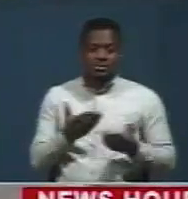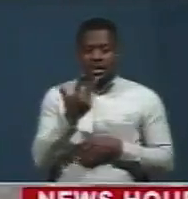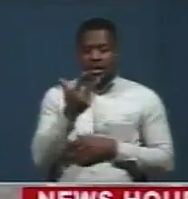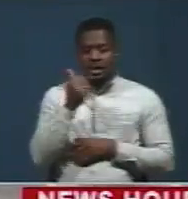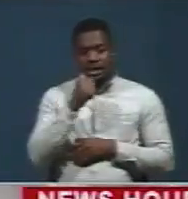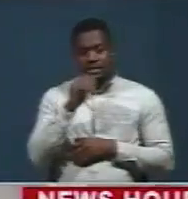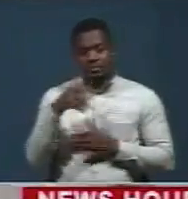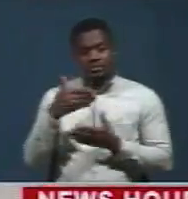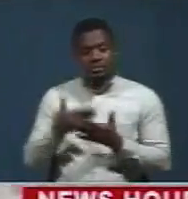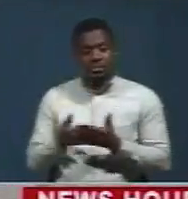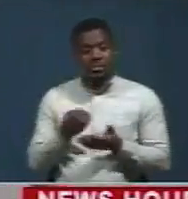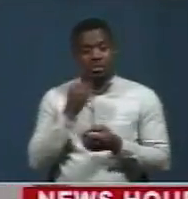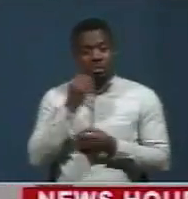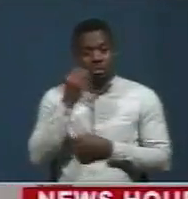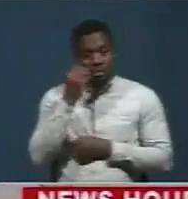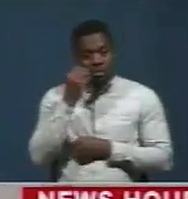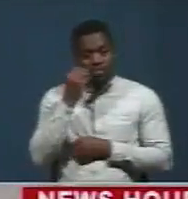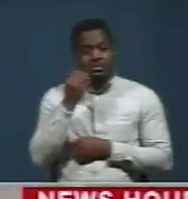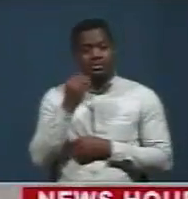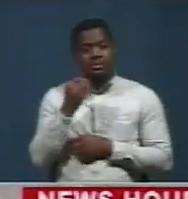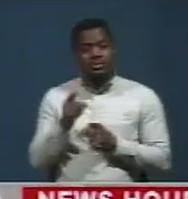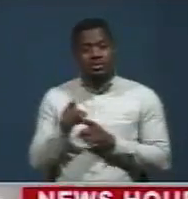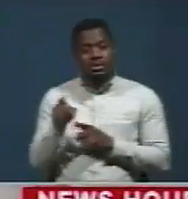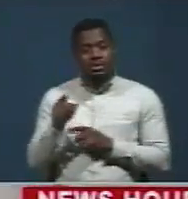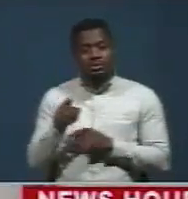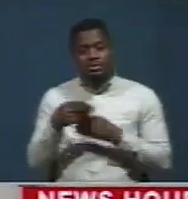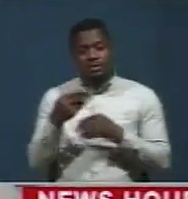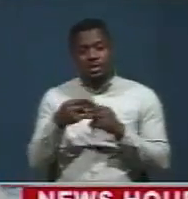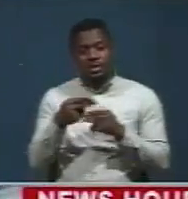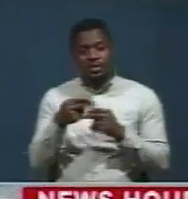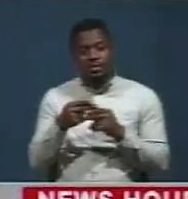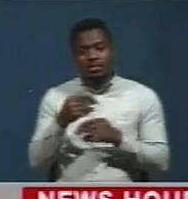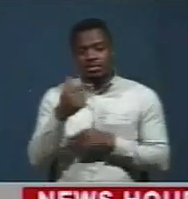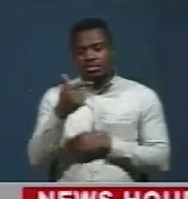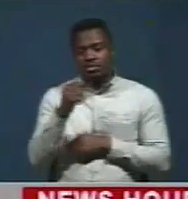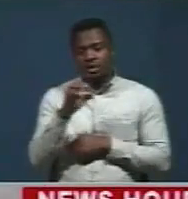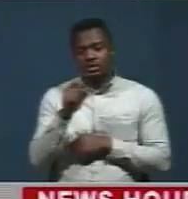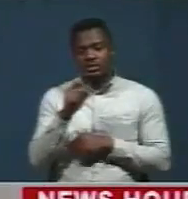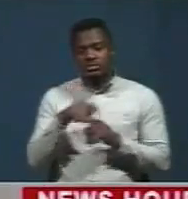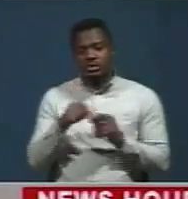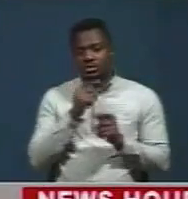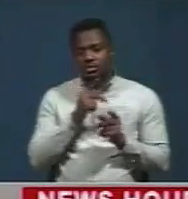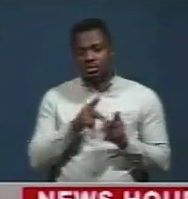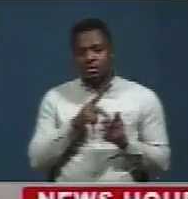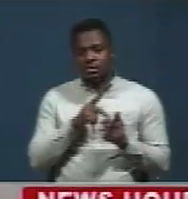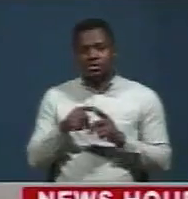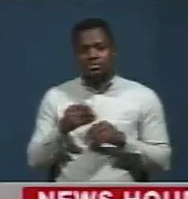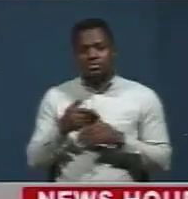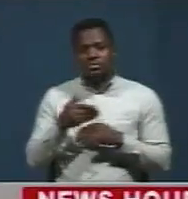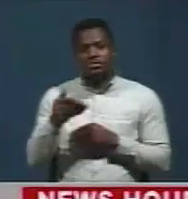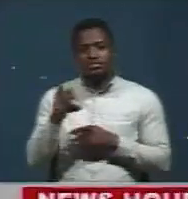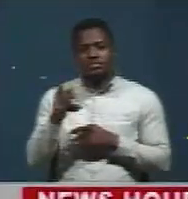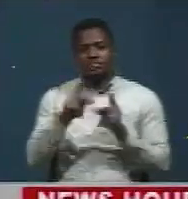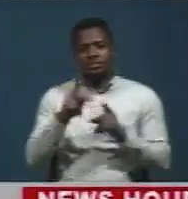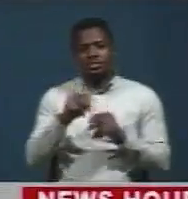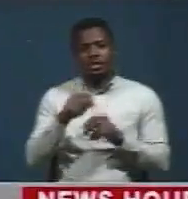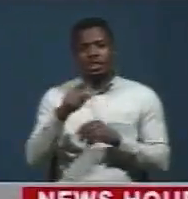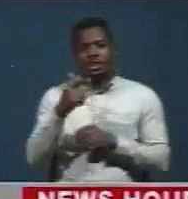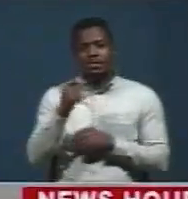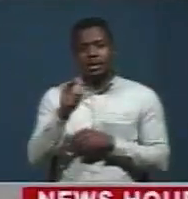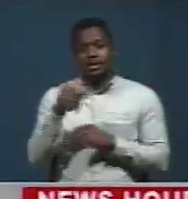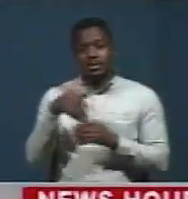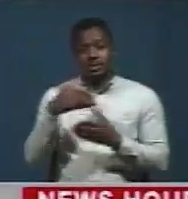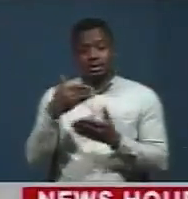ladies arrived back home feeling poorly. This lady gave her name as Grace, but was not prepared to extend grace to the people in Lebanon, whom